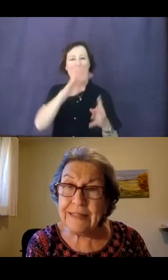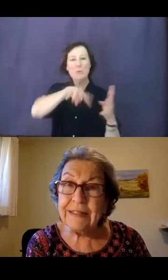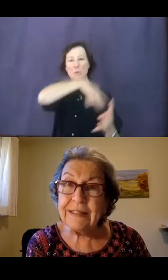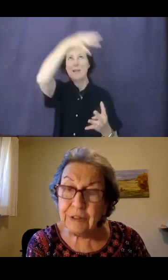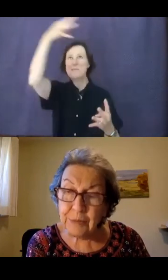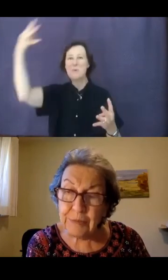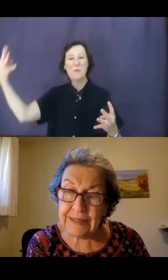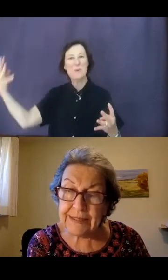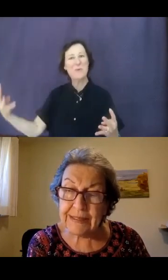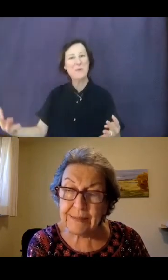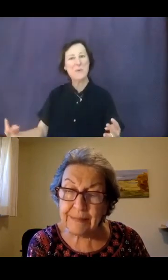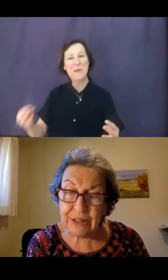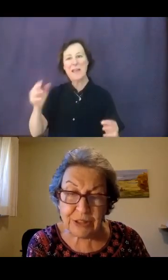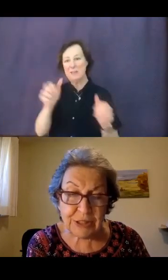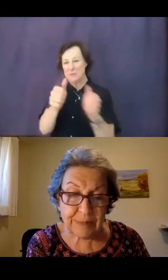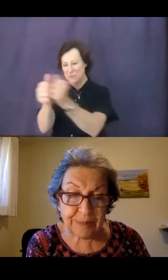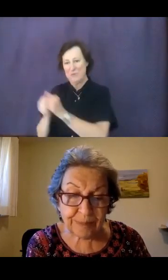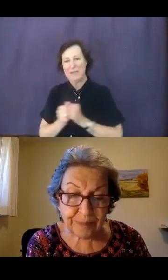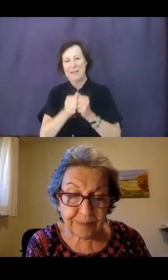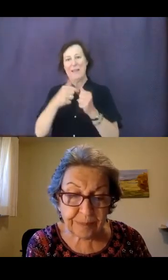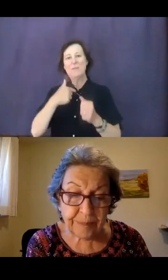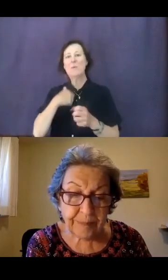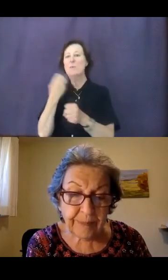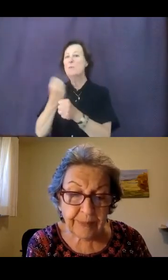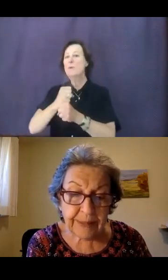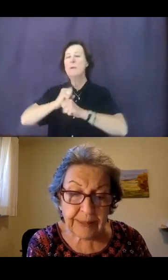great luminous image.